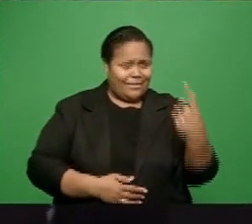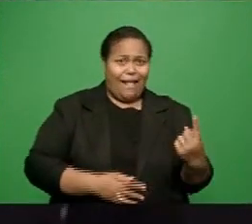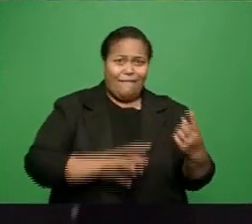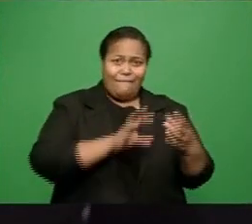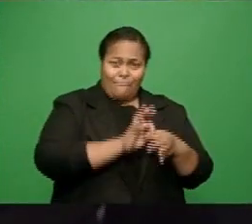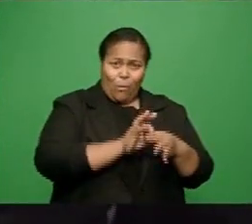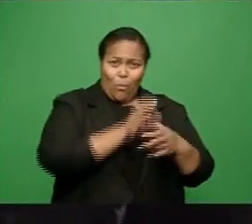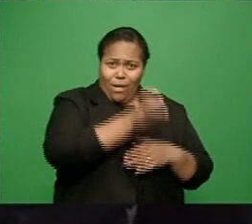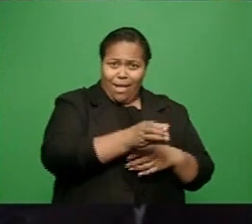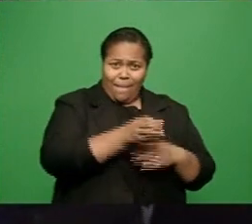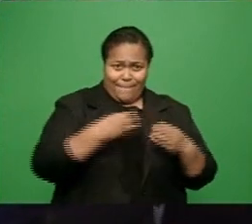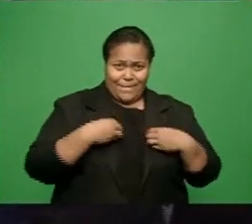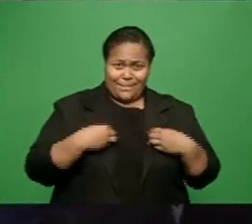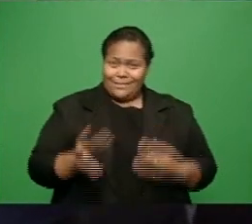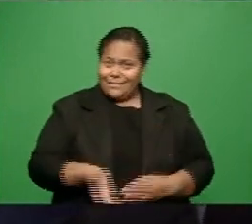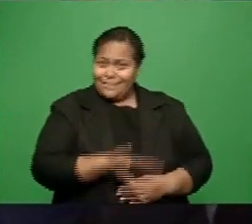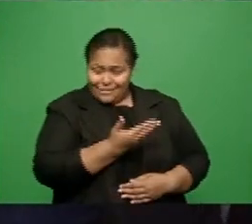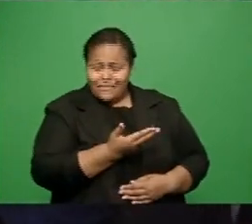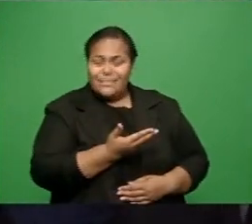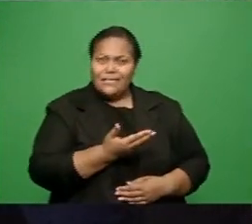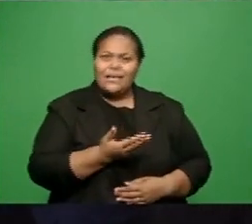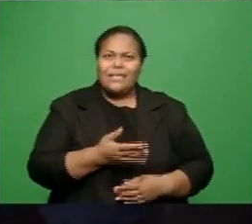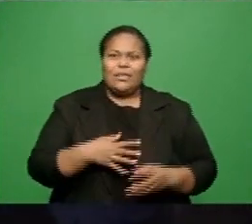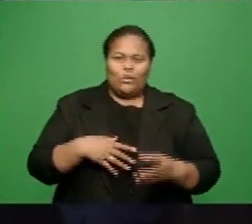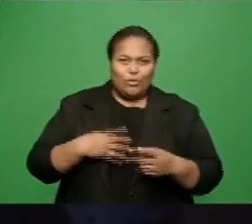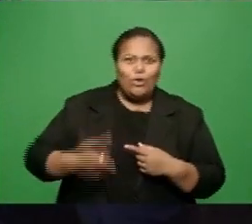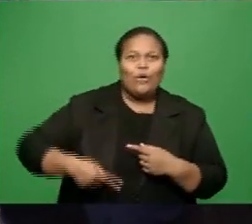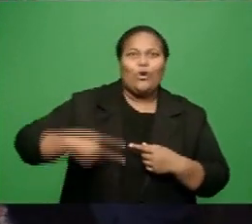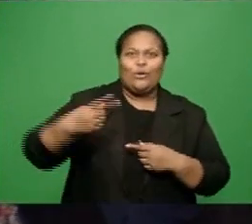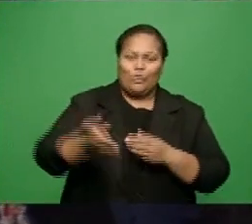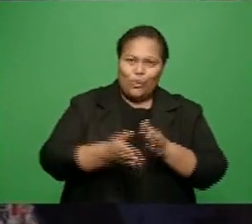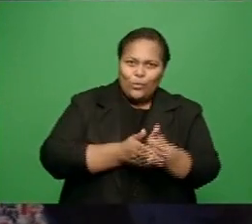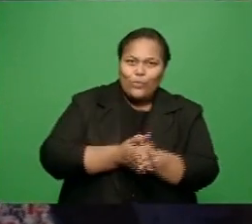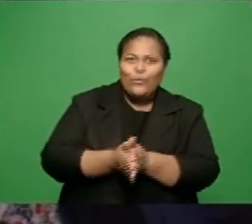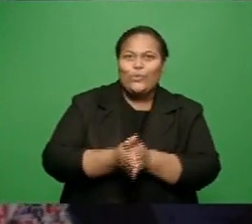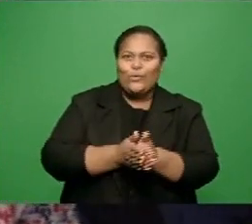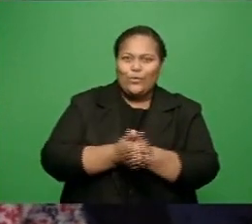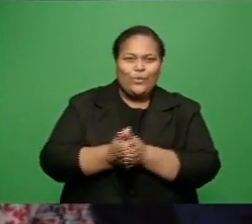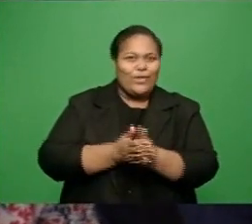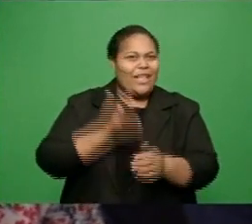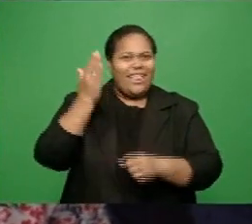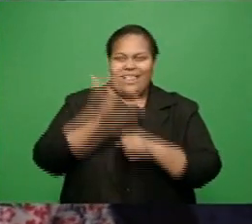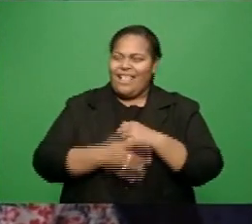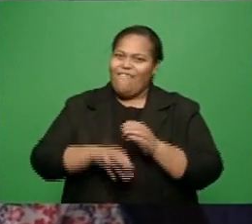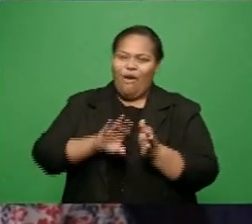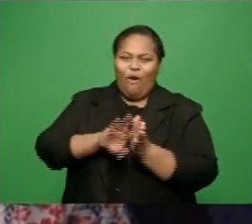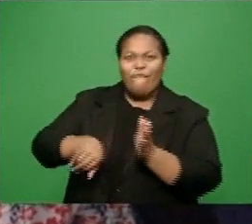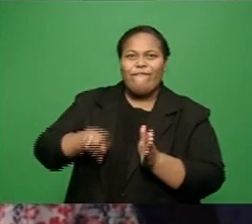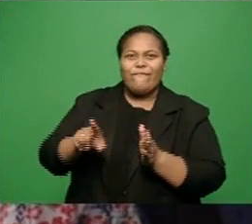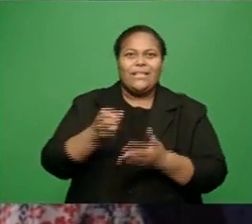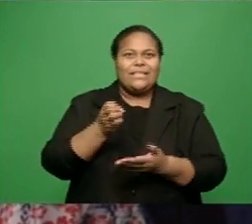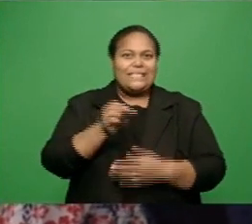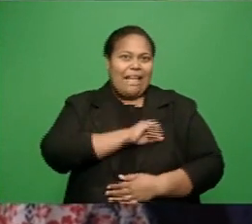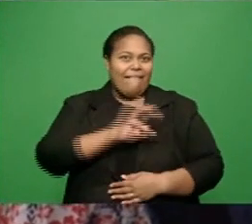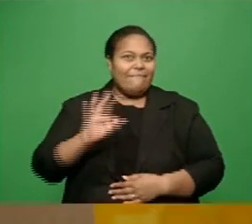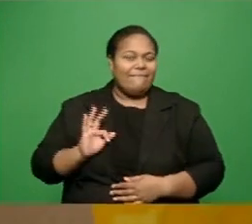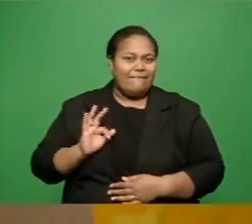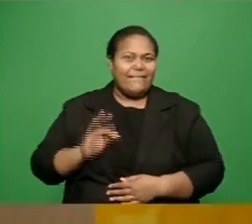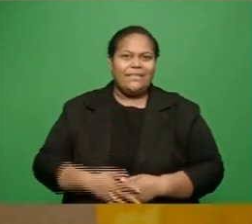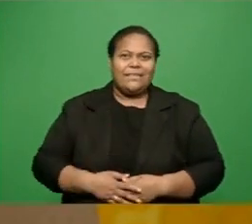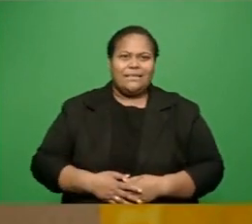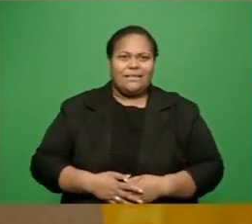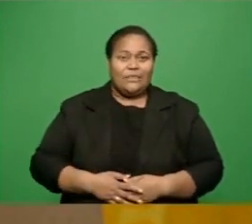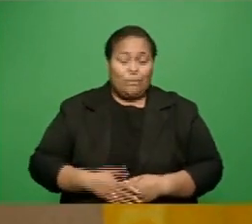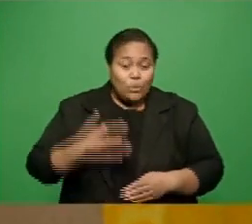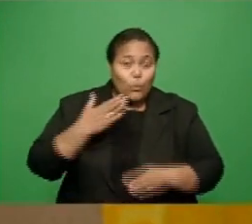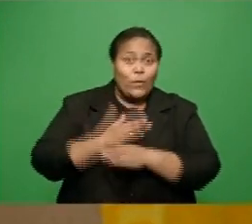in Fiji's history without letting go of a single employee. While he was hard at work